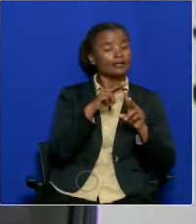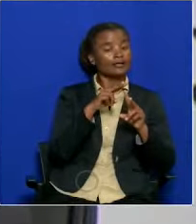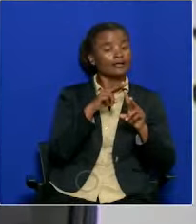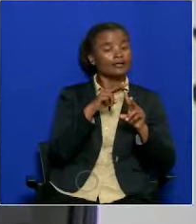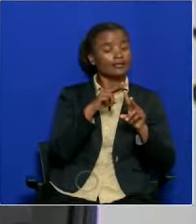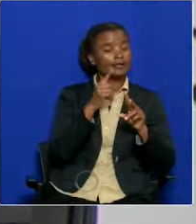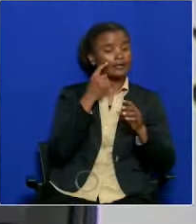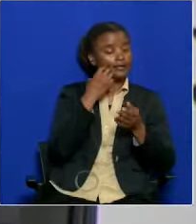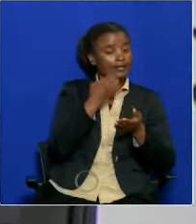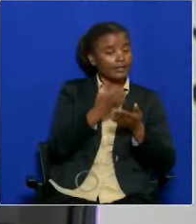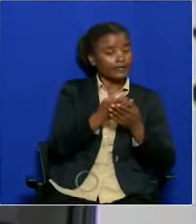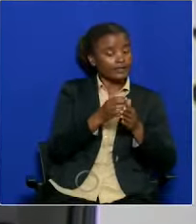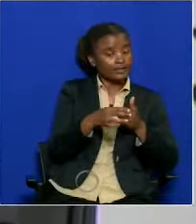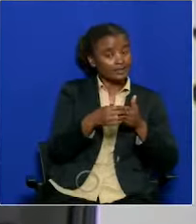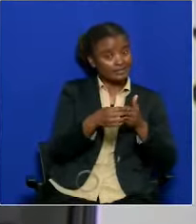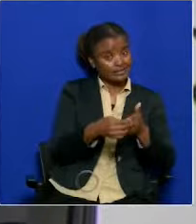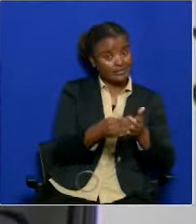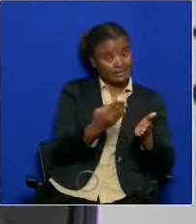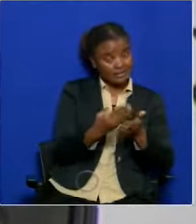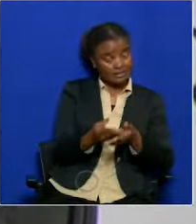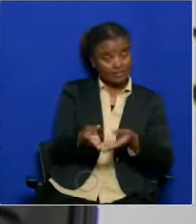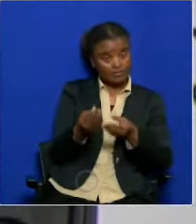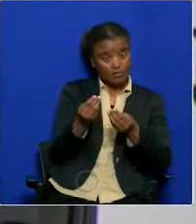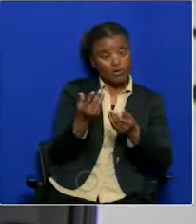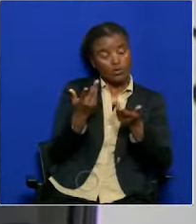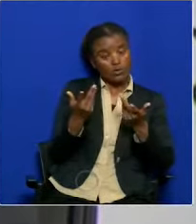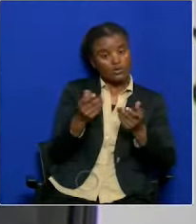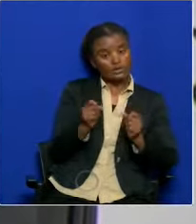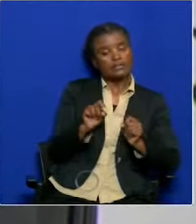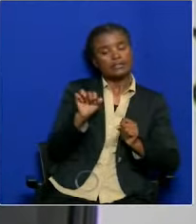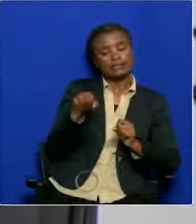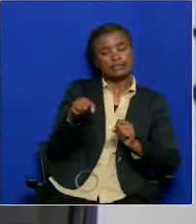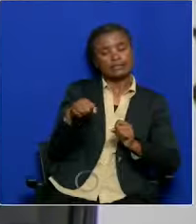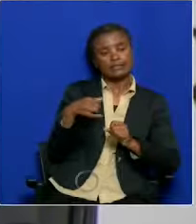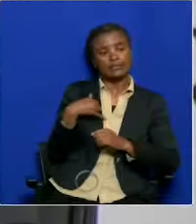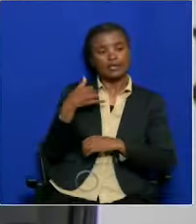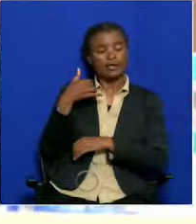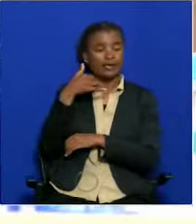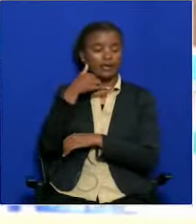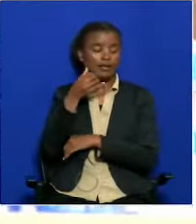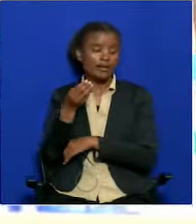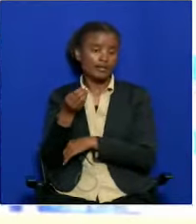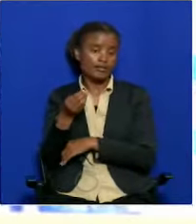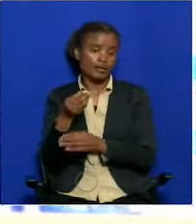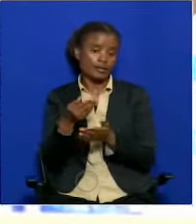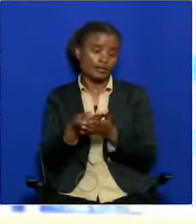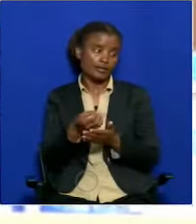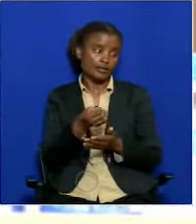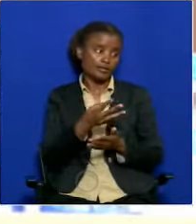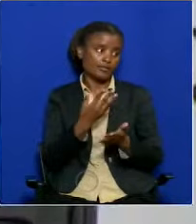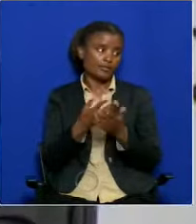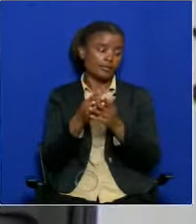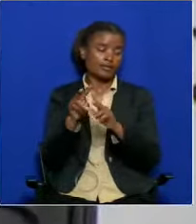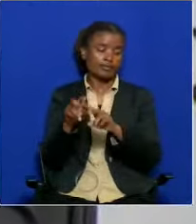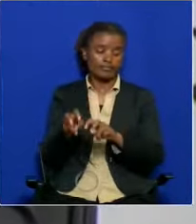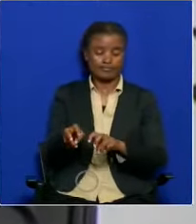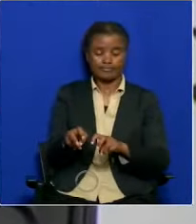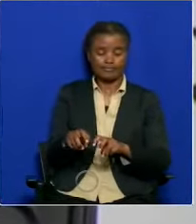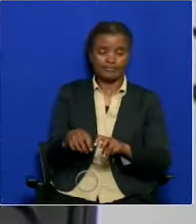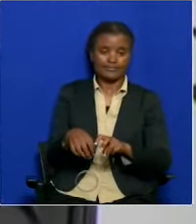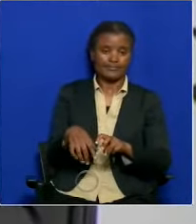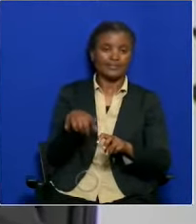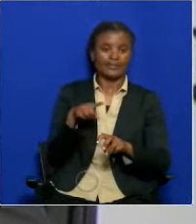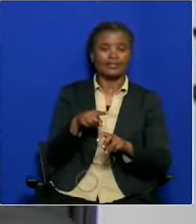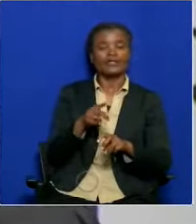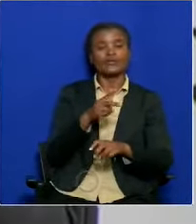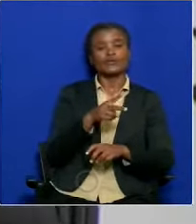number and then give to them, and then they can source it from them. And they will also indicate the kilometers